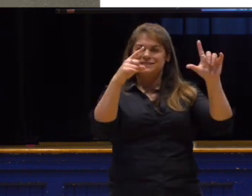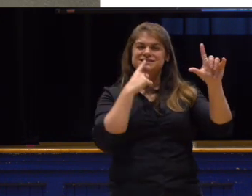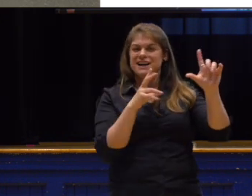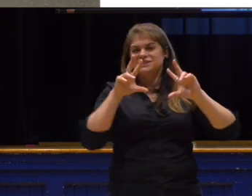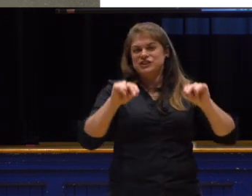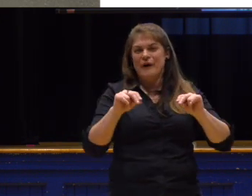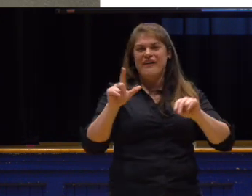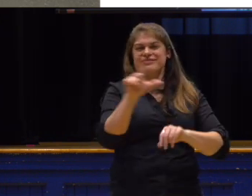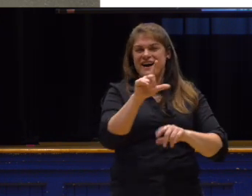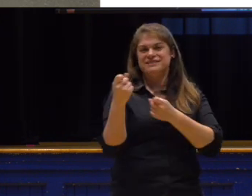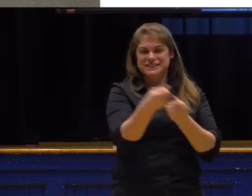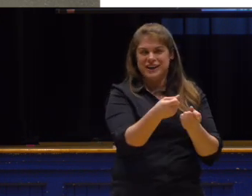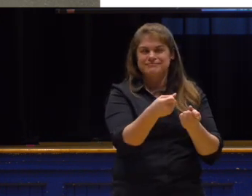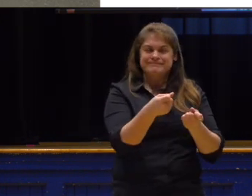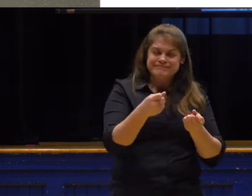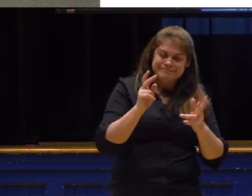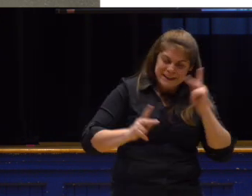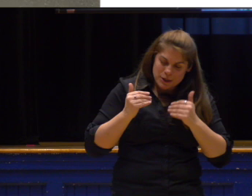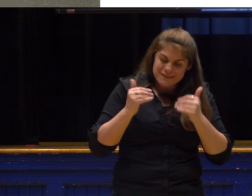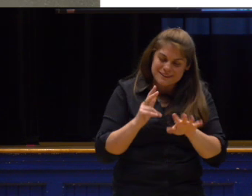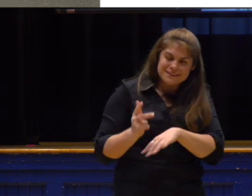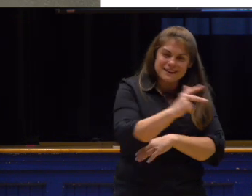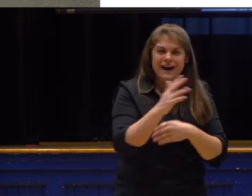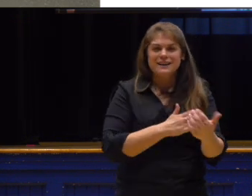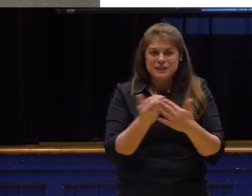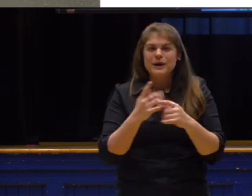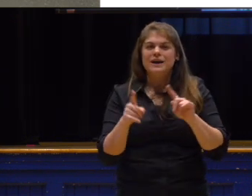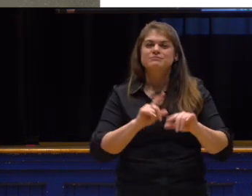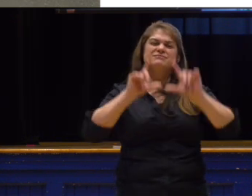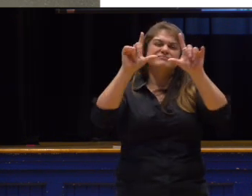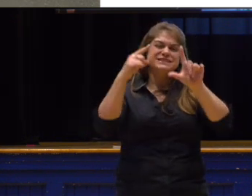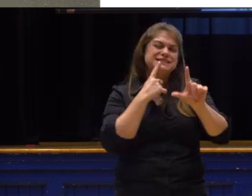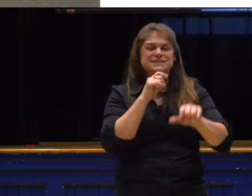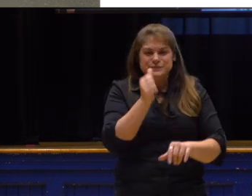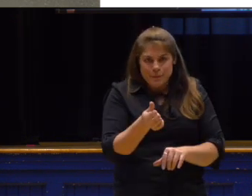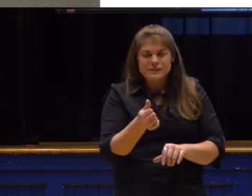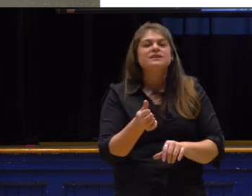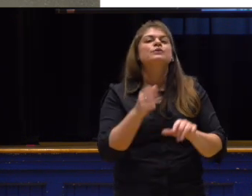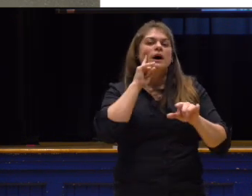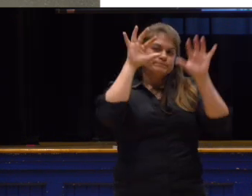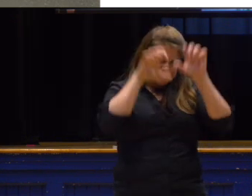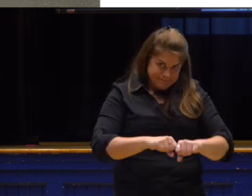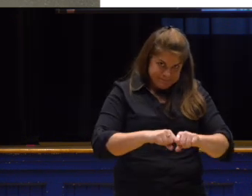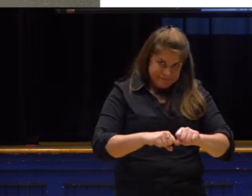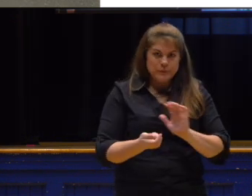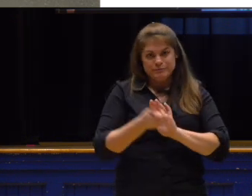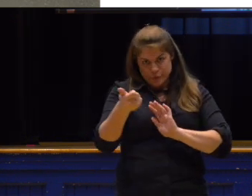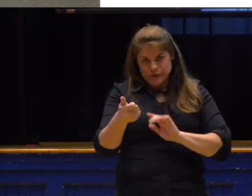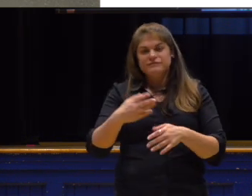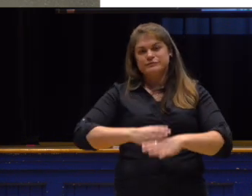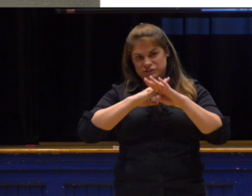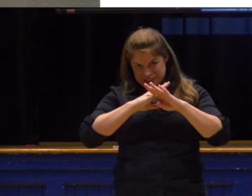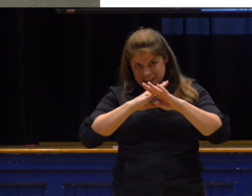it, but it says no left turn. That restriction is going to be taken away, and actually, in the future, you're going to have a left turn lane with your